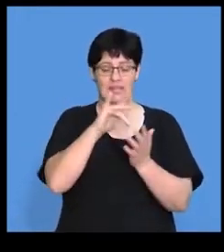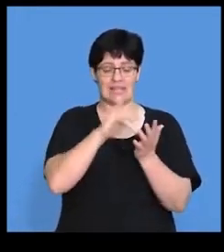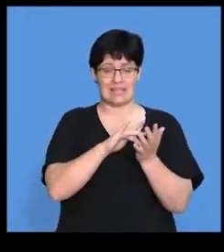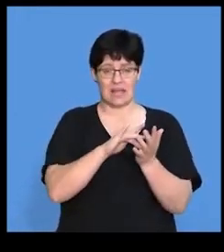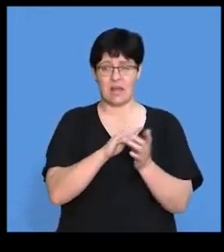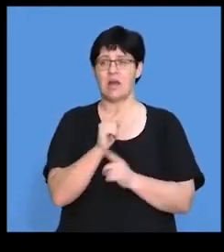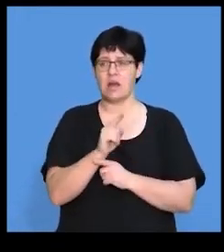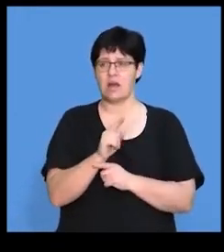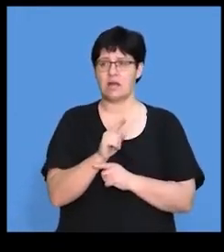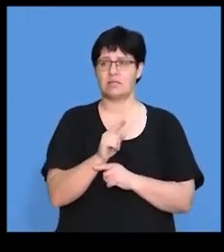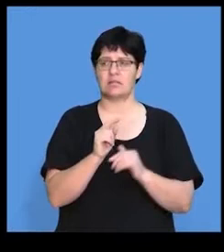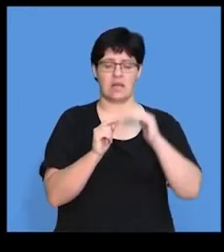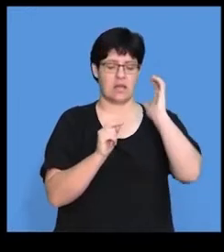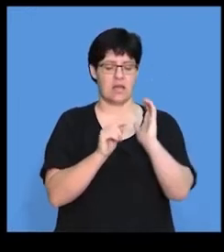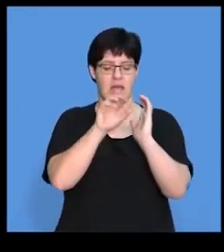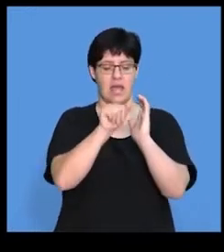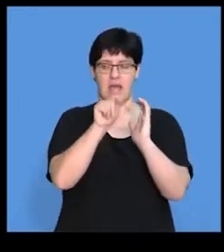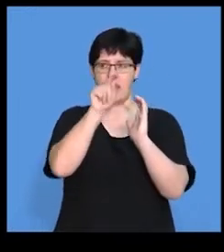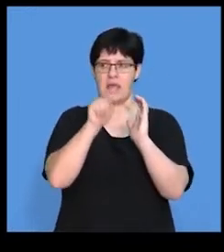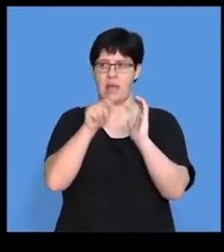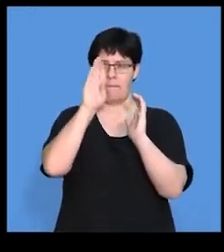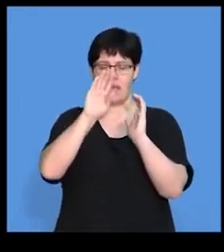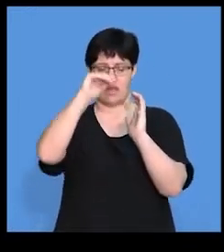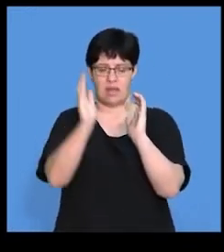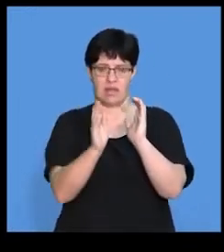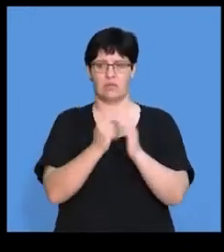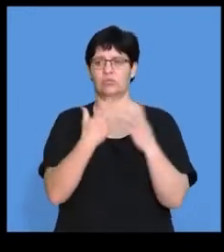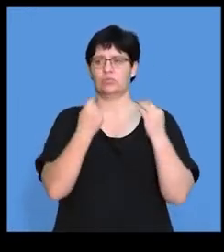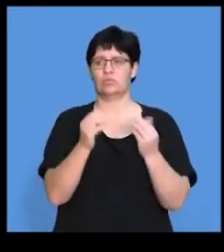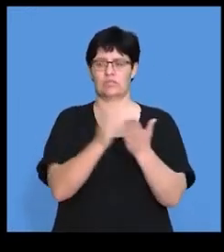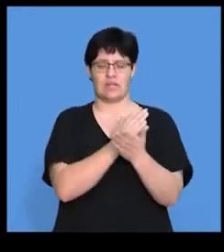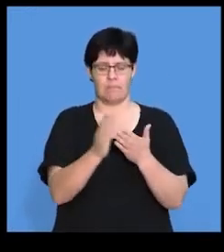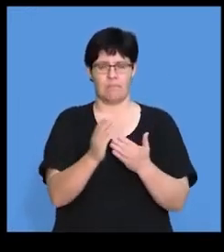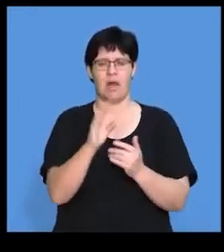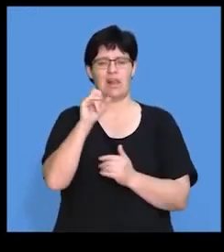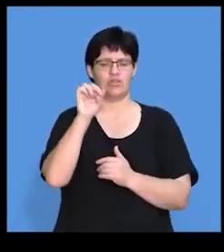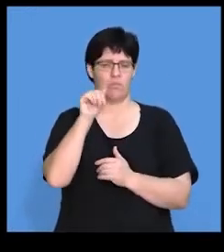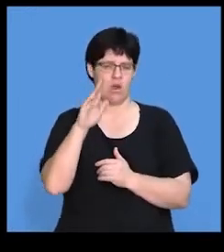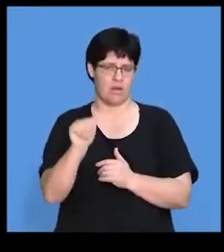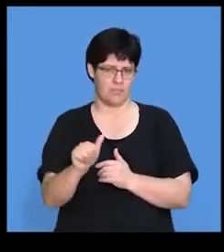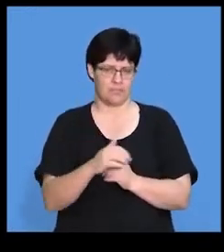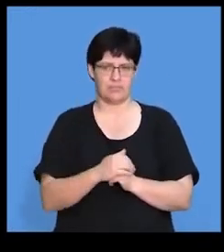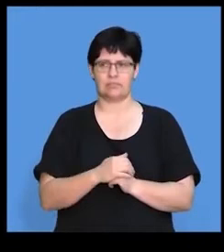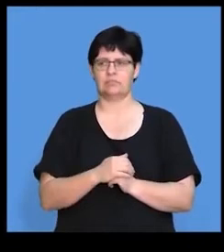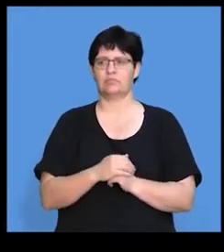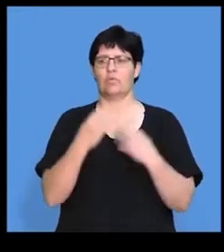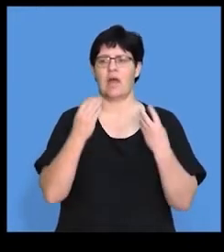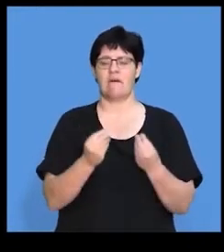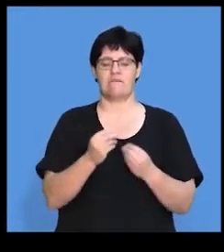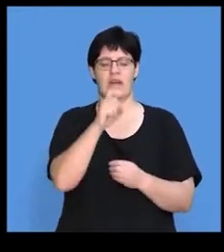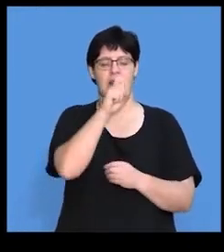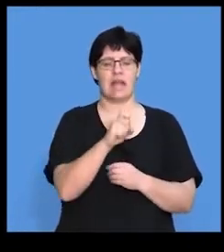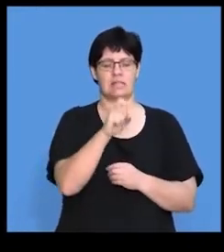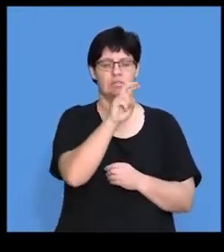with coordinates a, b. All right, so let's do some of that algebraic manipulation. So we have x squared